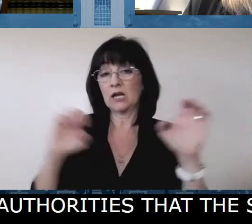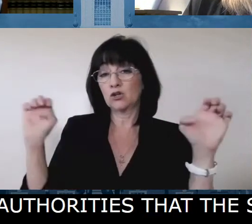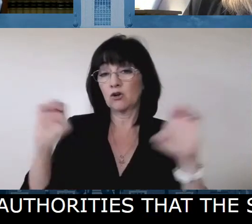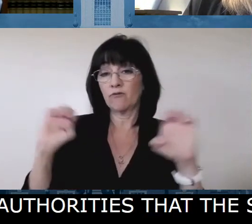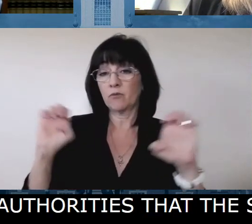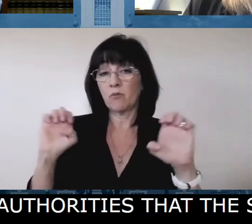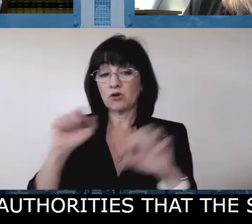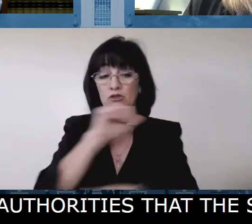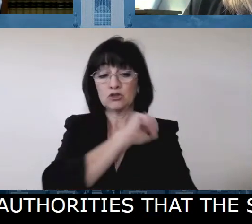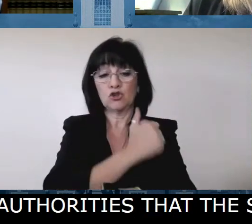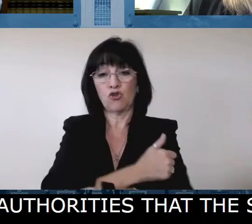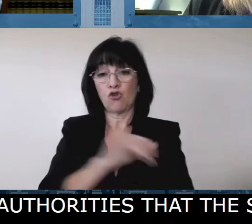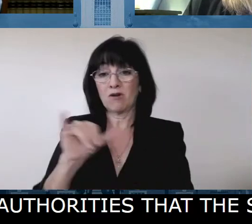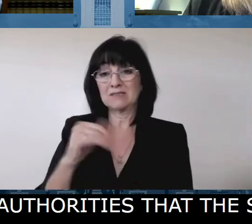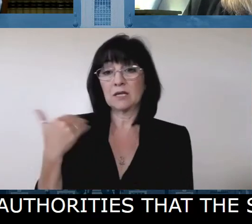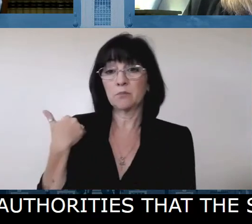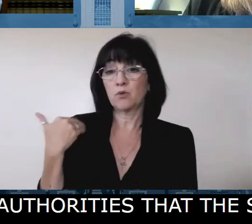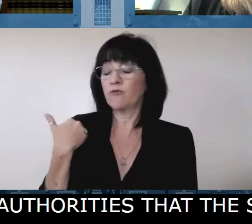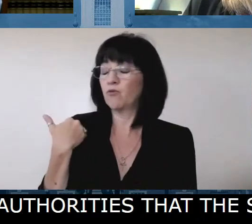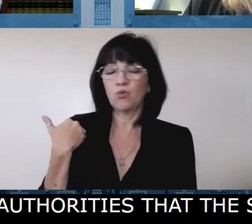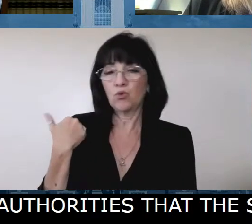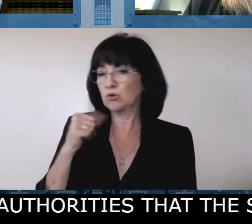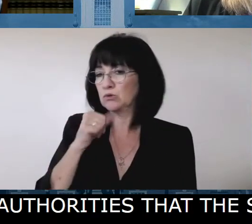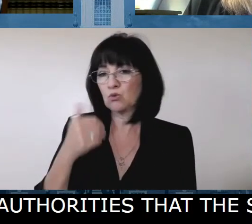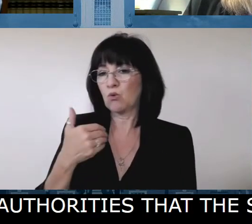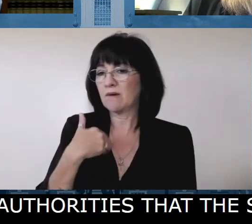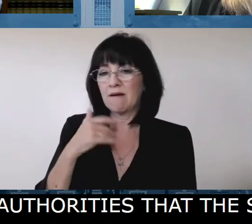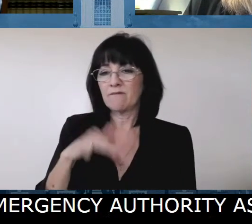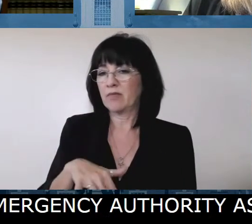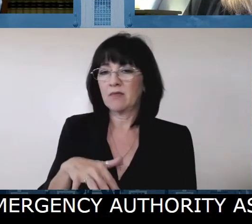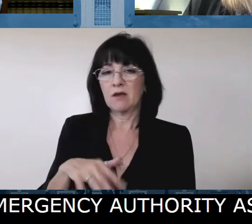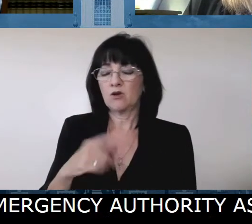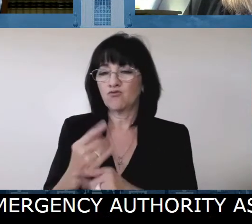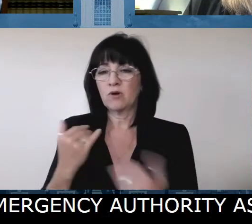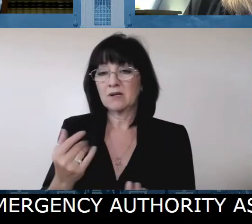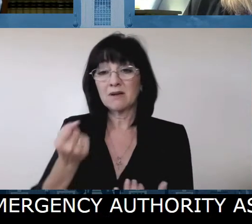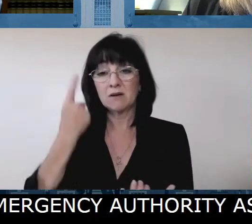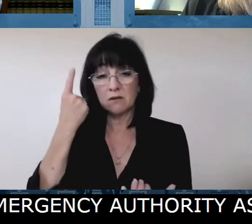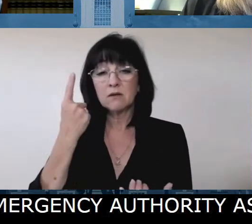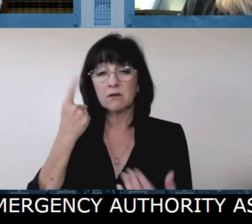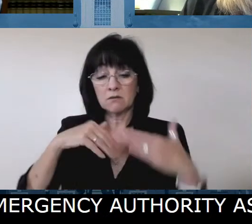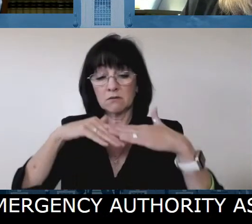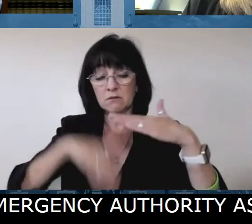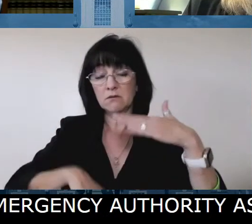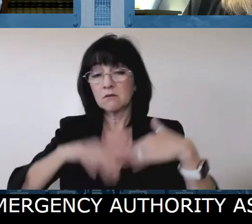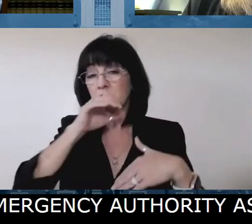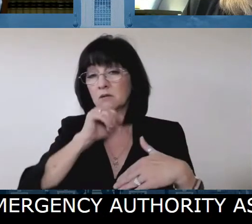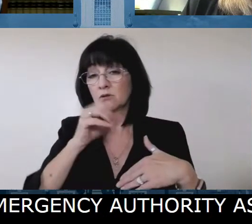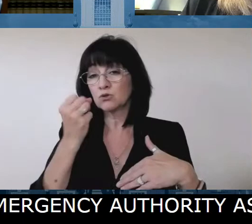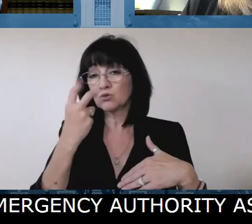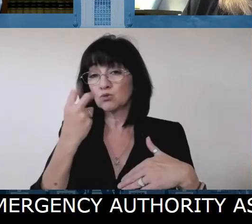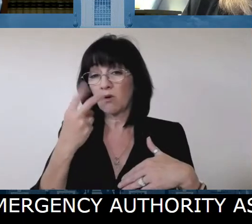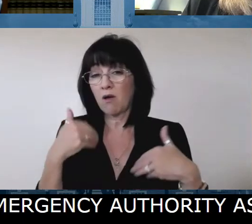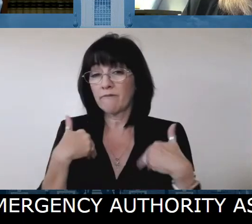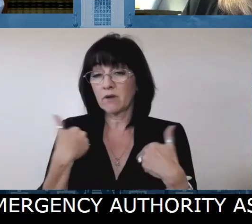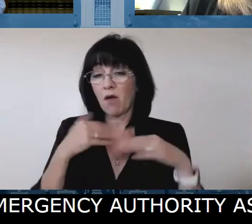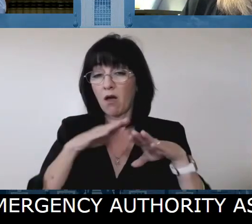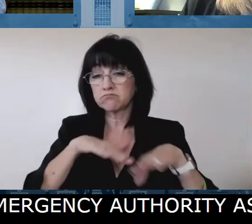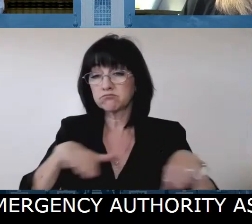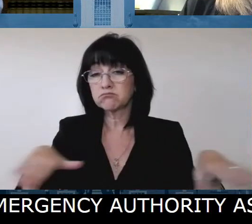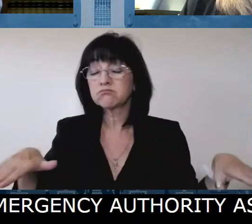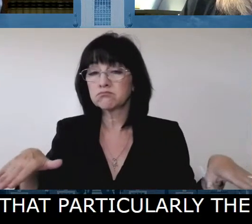did previously. We know that particularly the little ones under age 12 won't be vaccinated. We